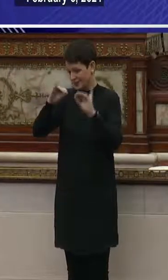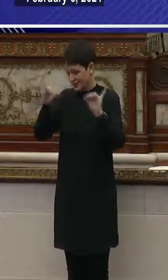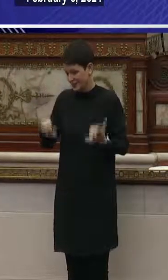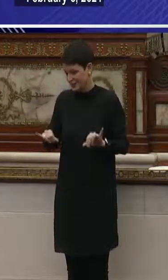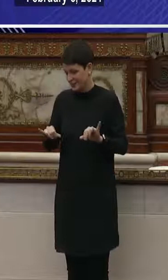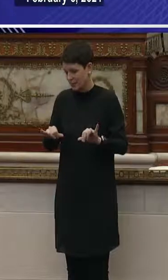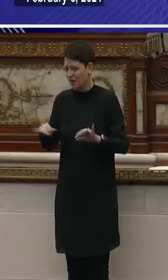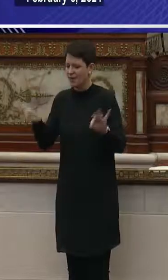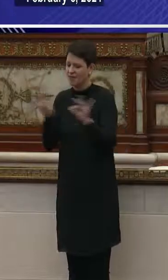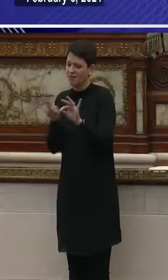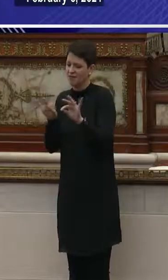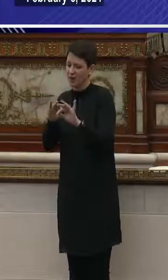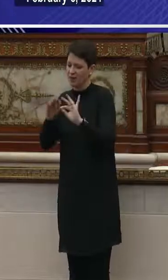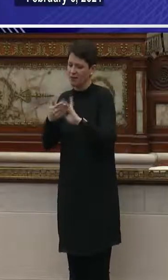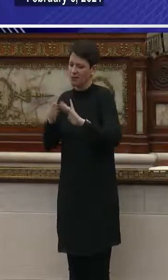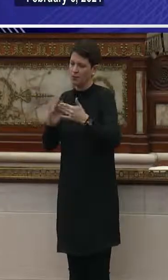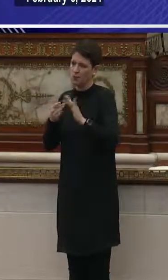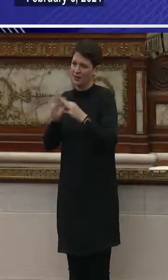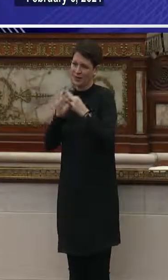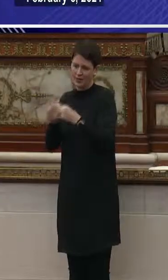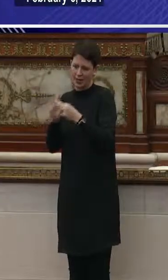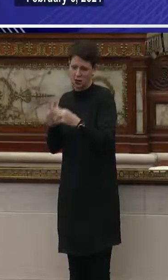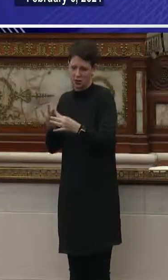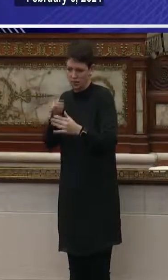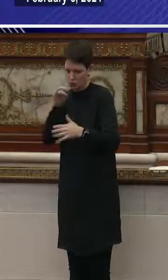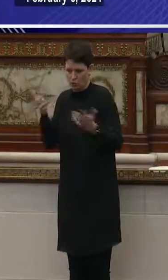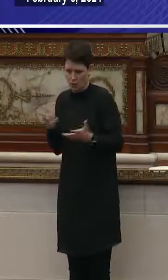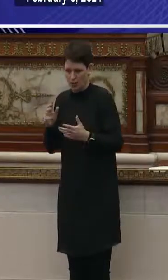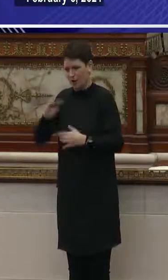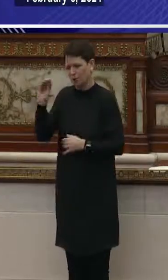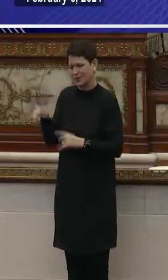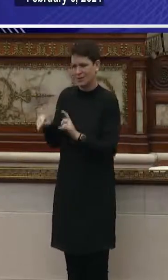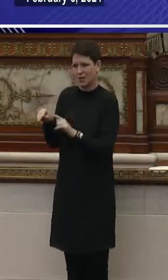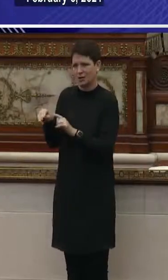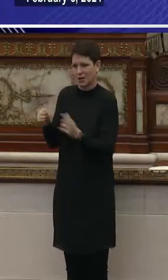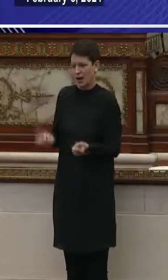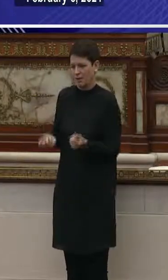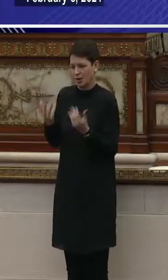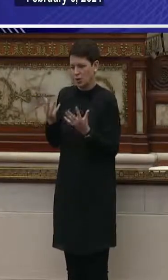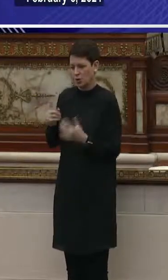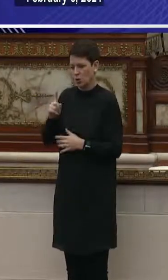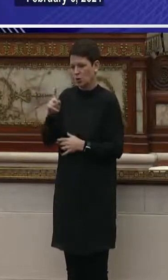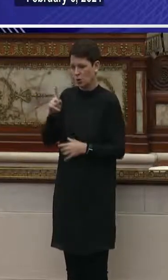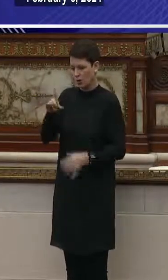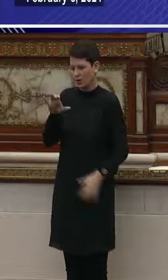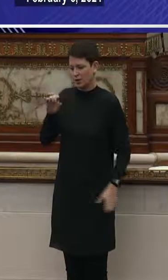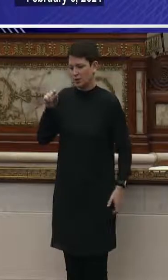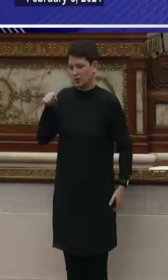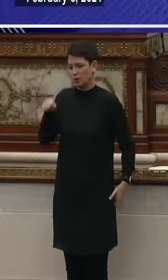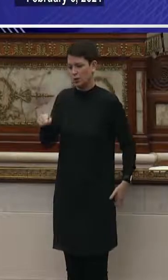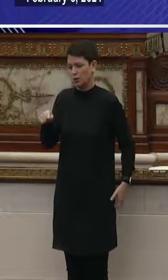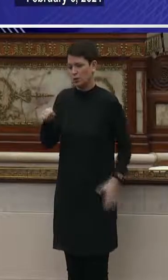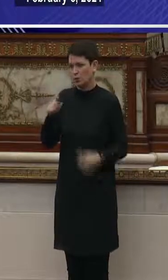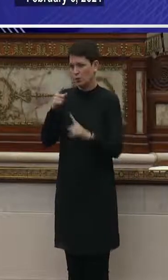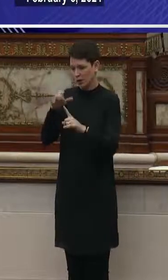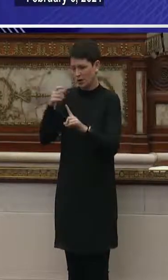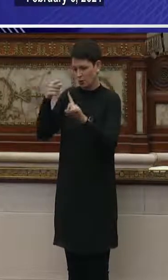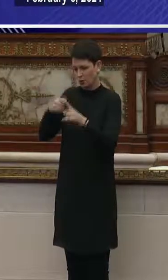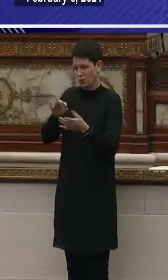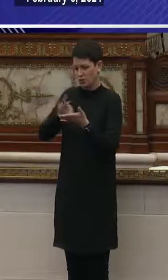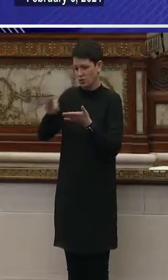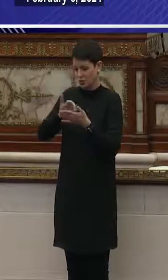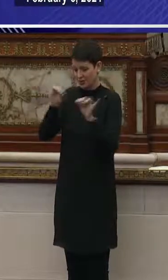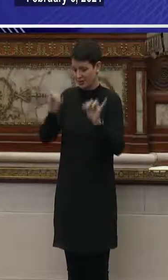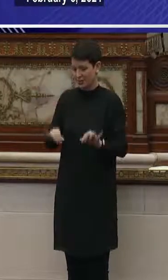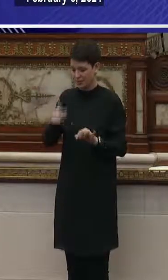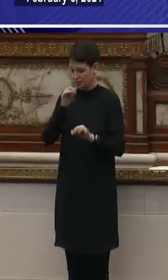what's the value of community connections, right? What percentage of that, 100-point scoring system is